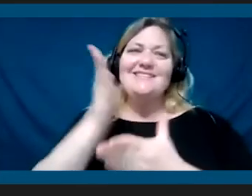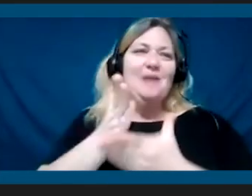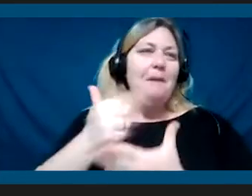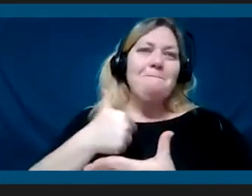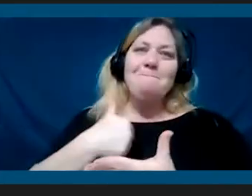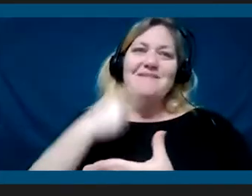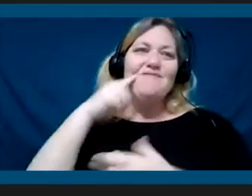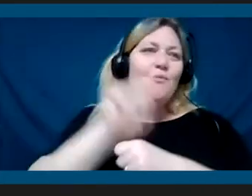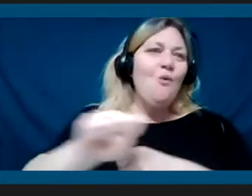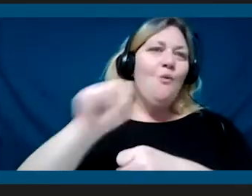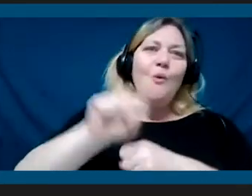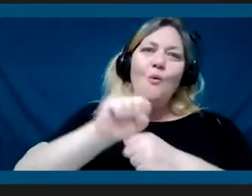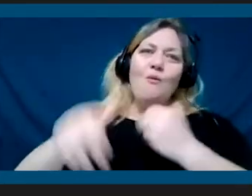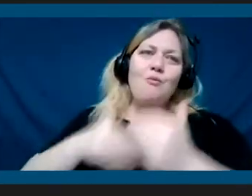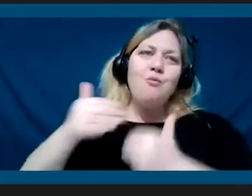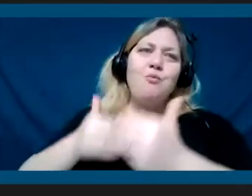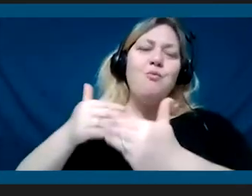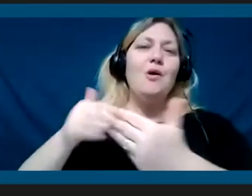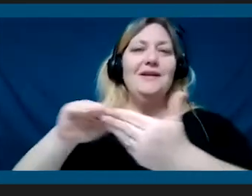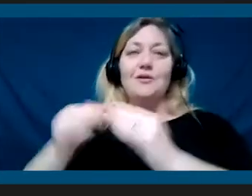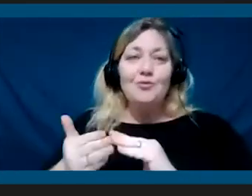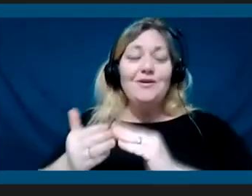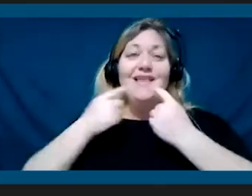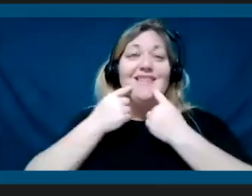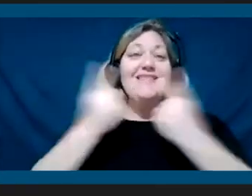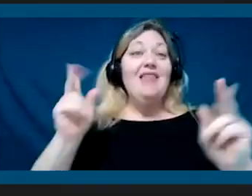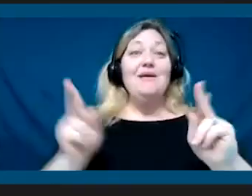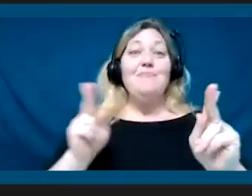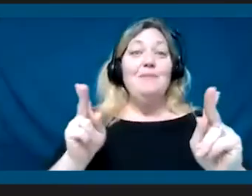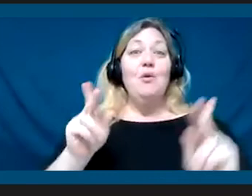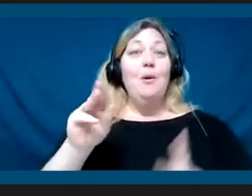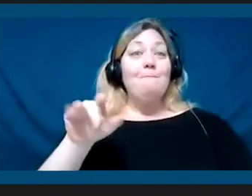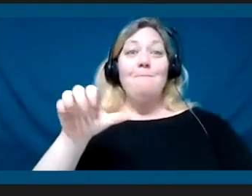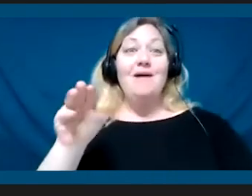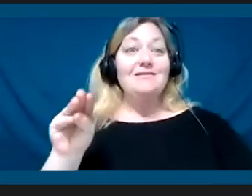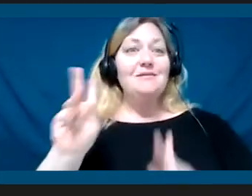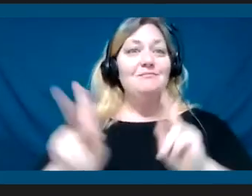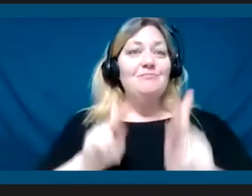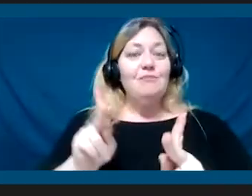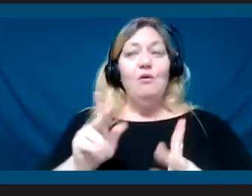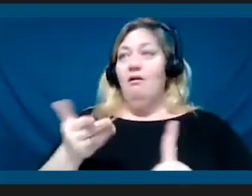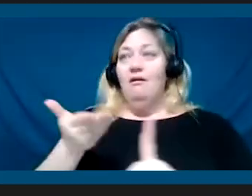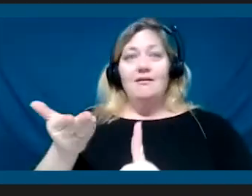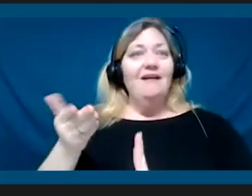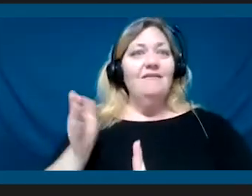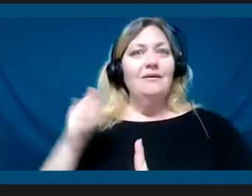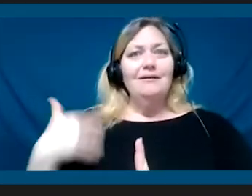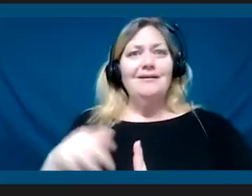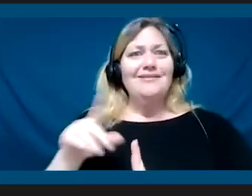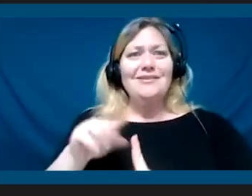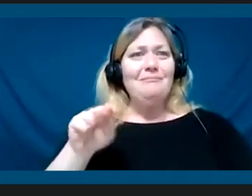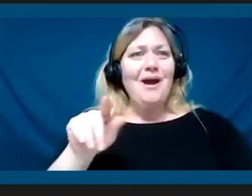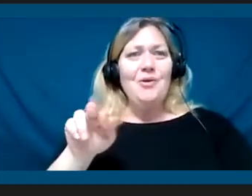from working the community, telling people that Muslim Muslim people are, just